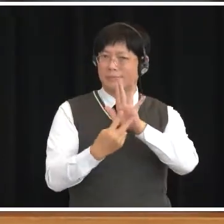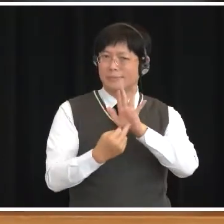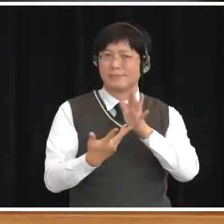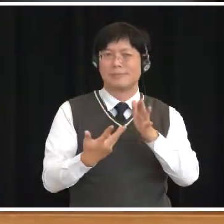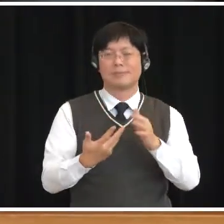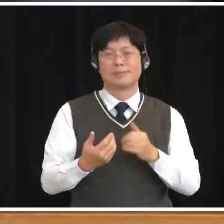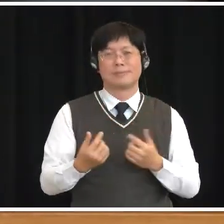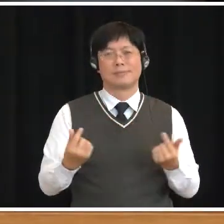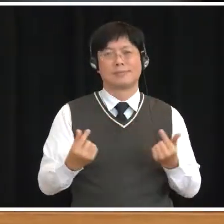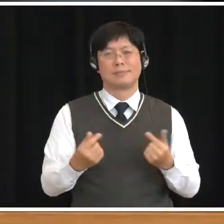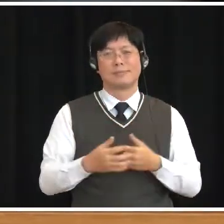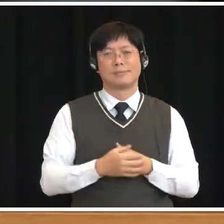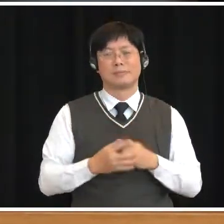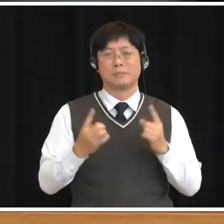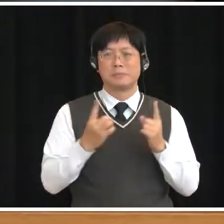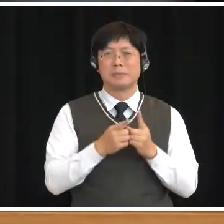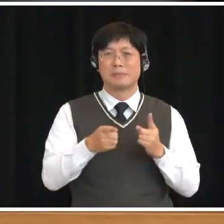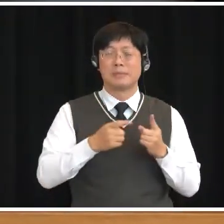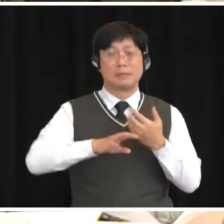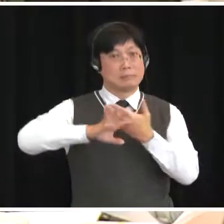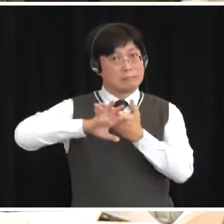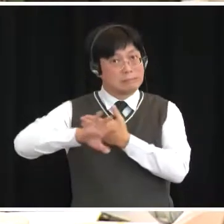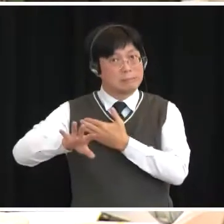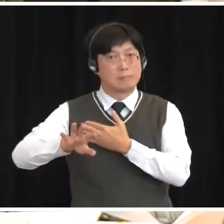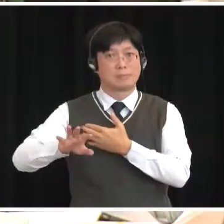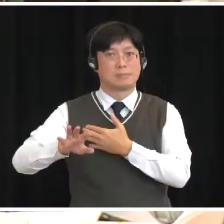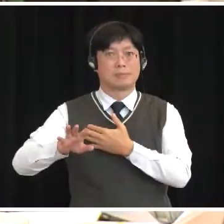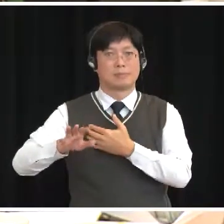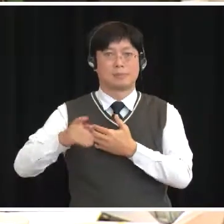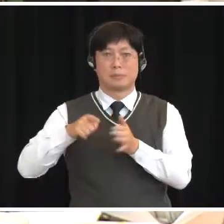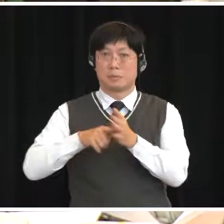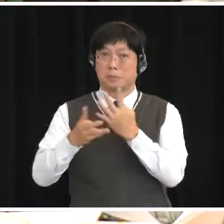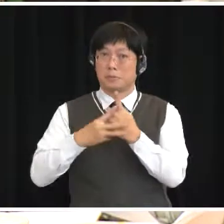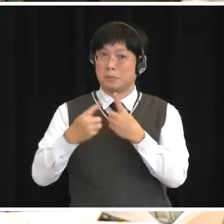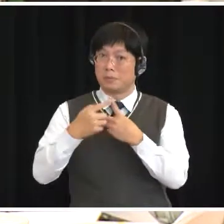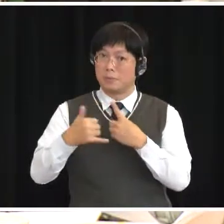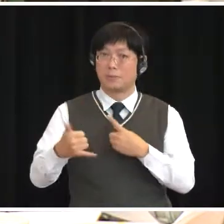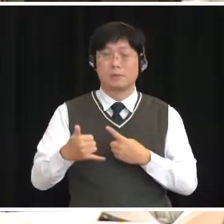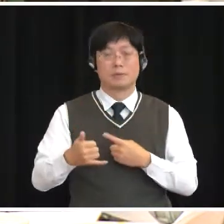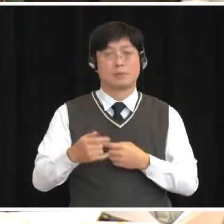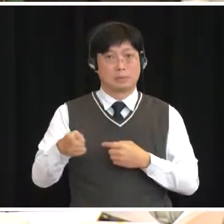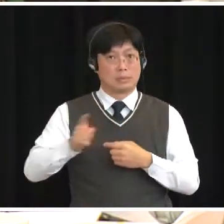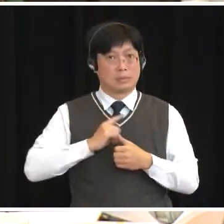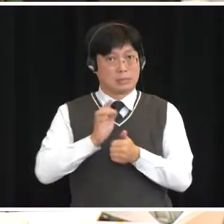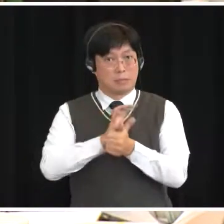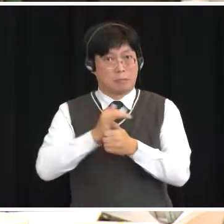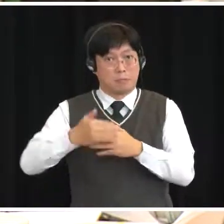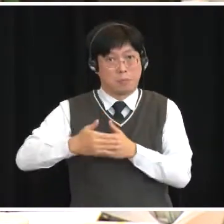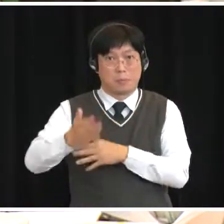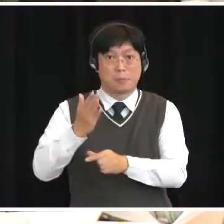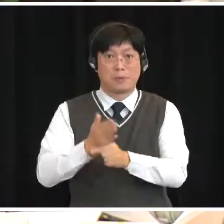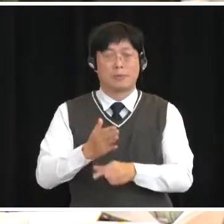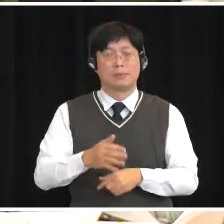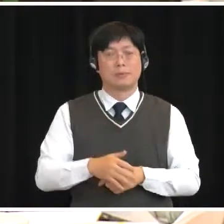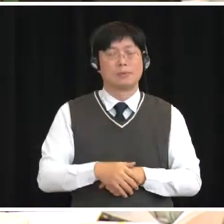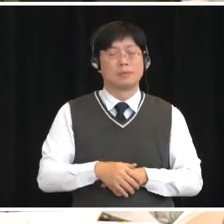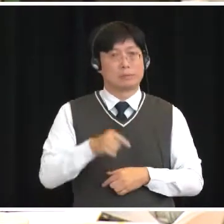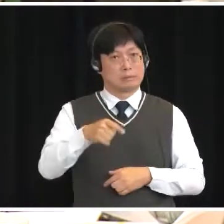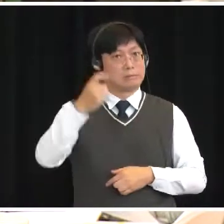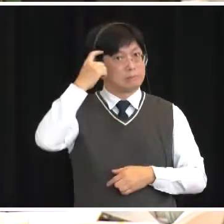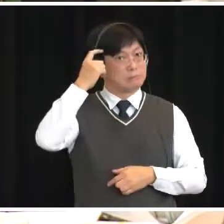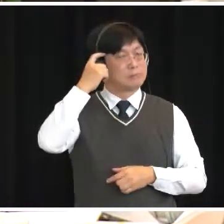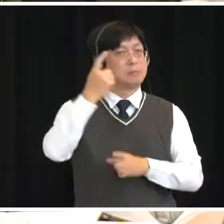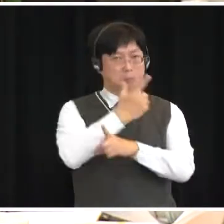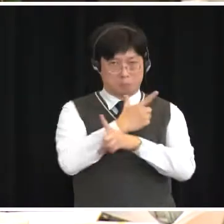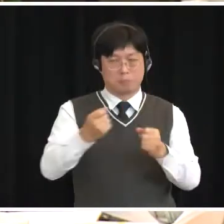to implement the principle of the best interests. So for all professionals